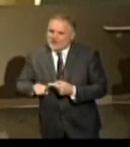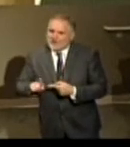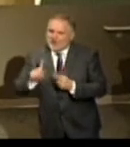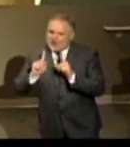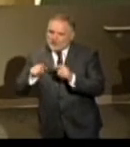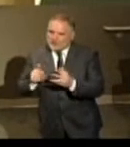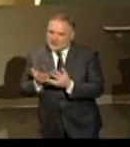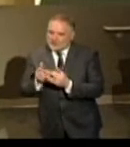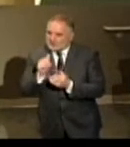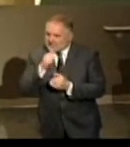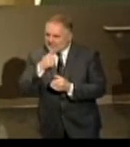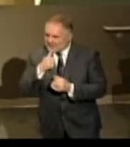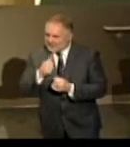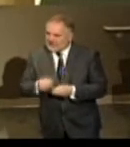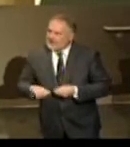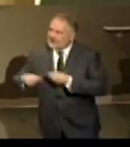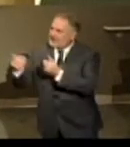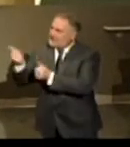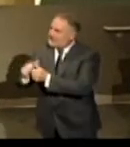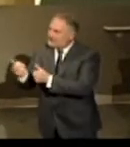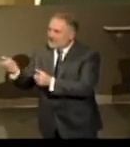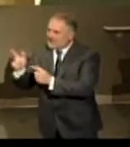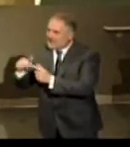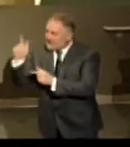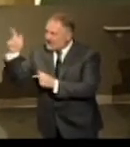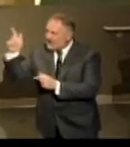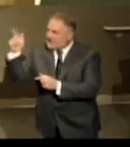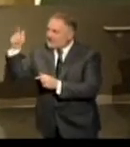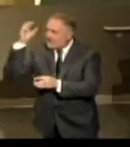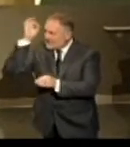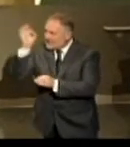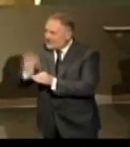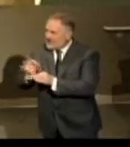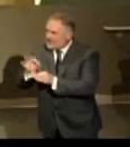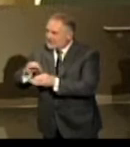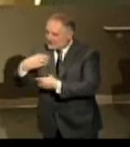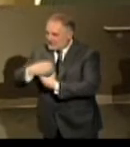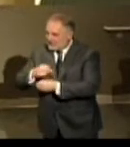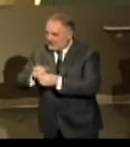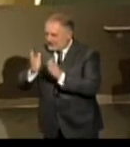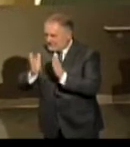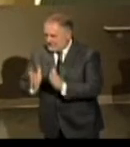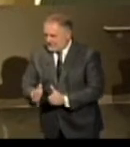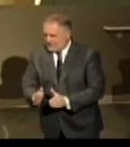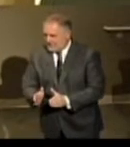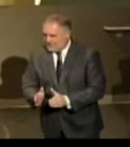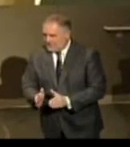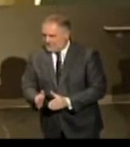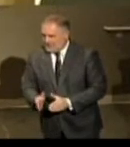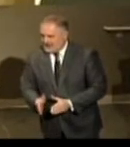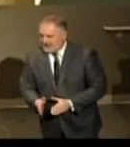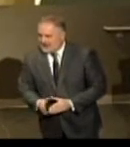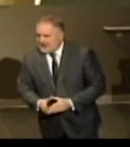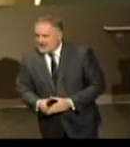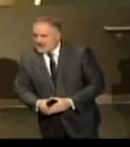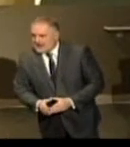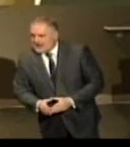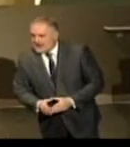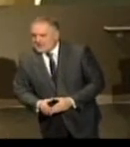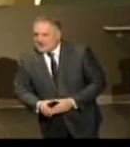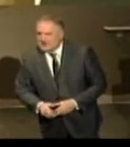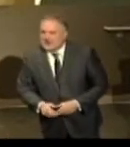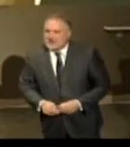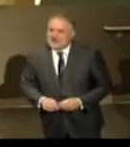faithful creator. The word commit there, we commit to him, the keeping of our souls, is the word to make a deposit. It's like you go